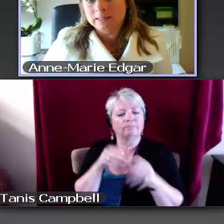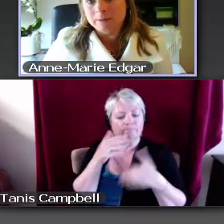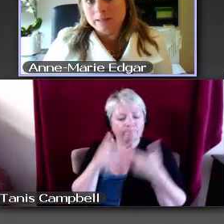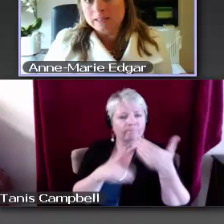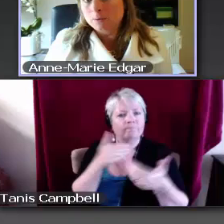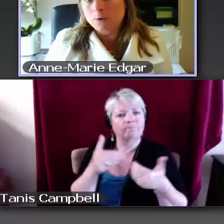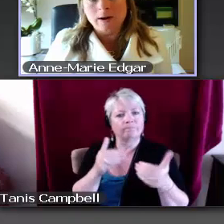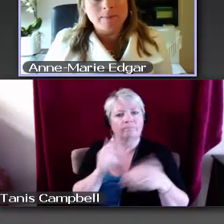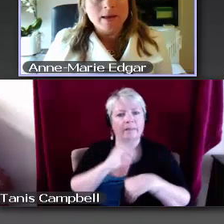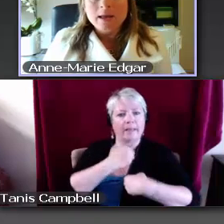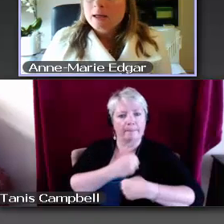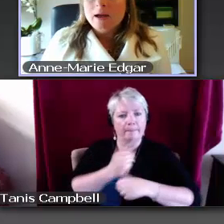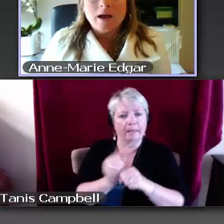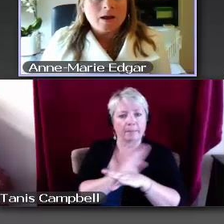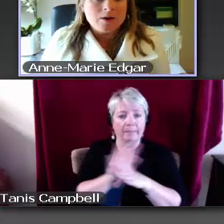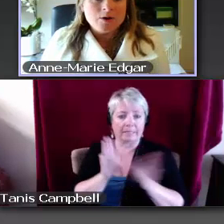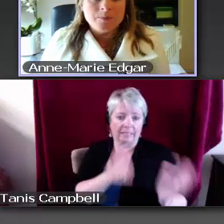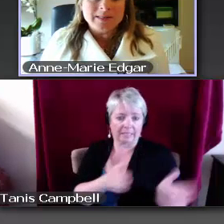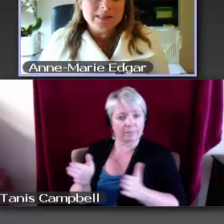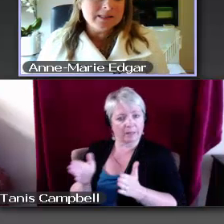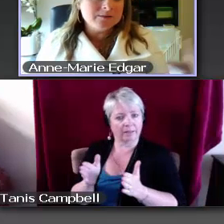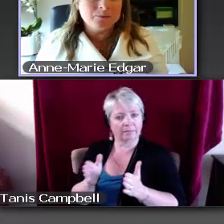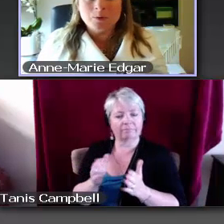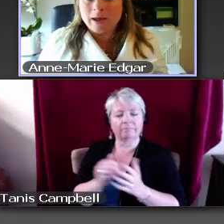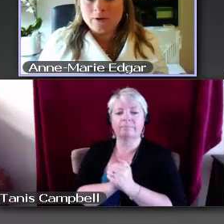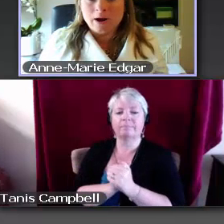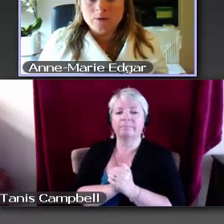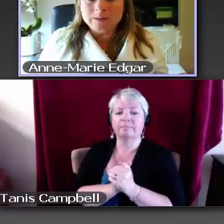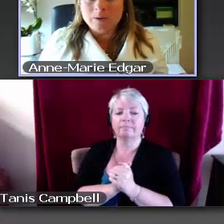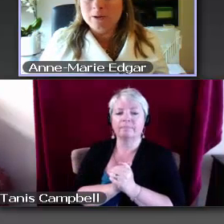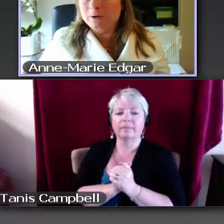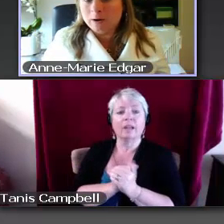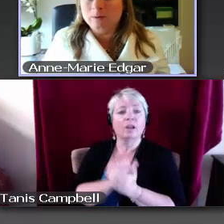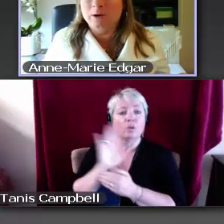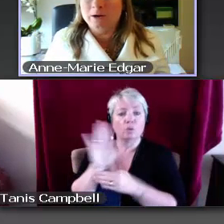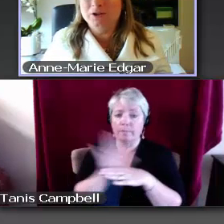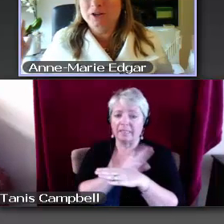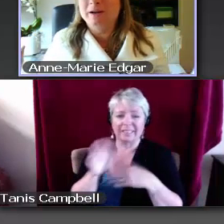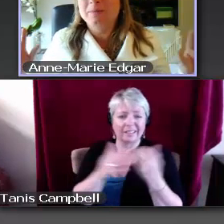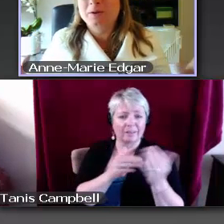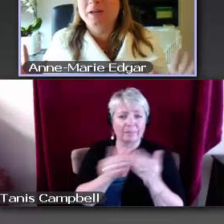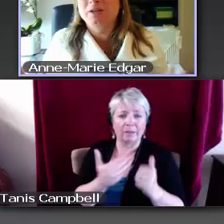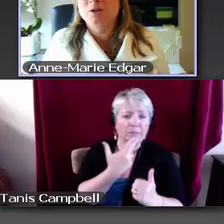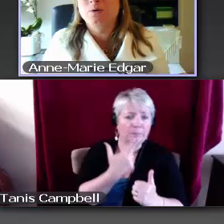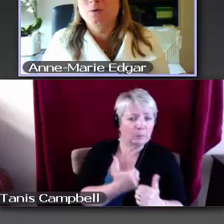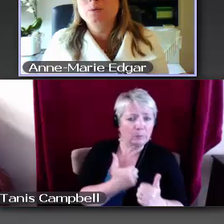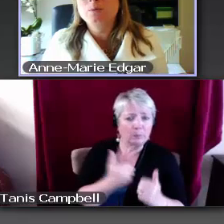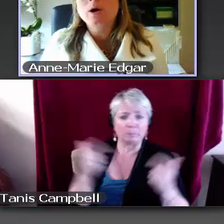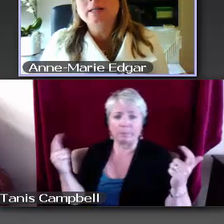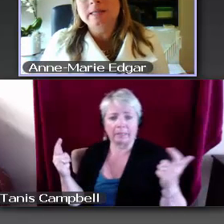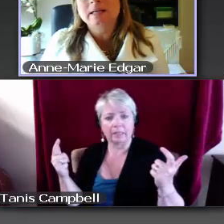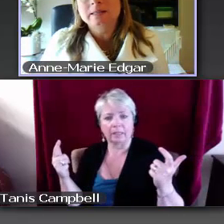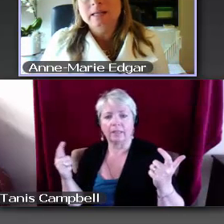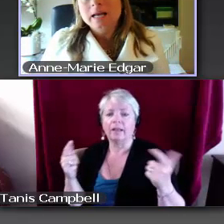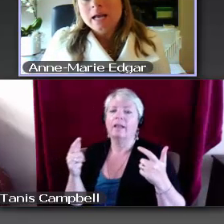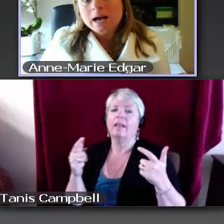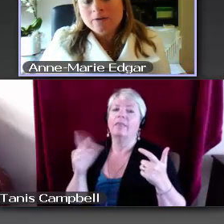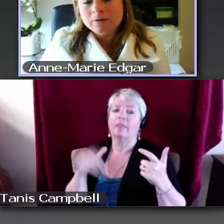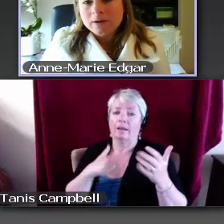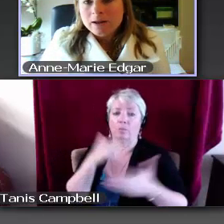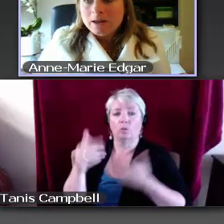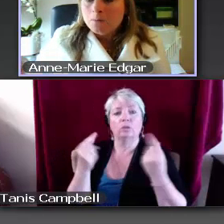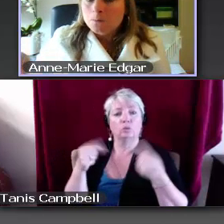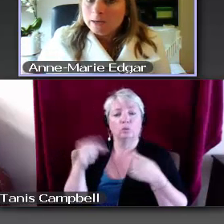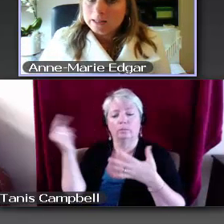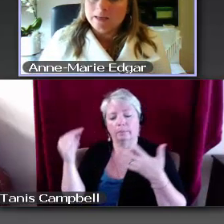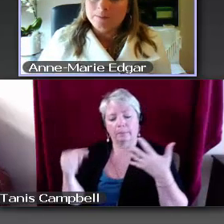of our Business Abilities program. Your business, no matter how small or how large, you need to go through the process